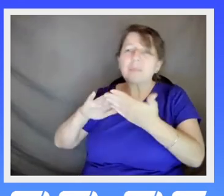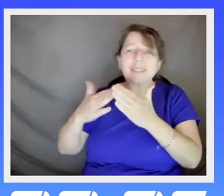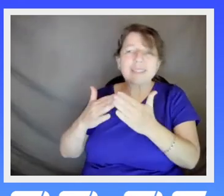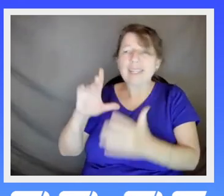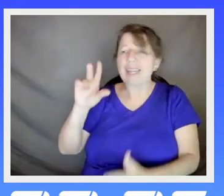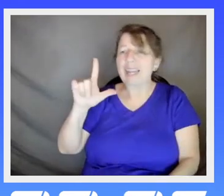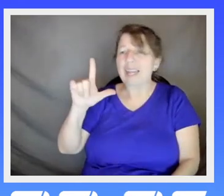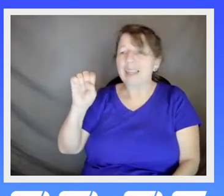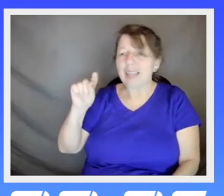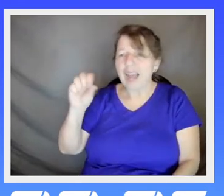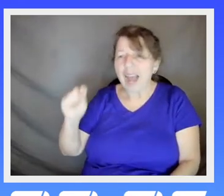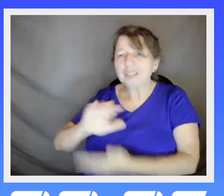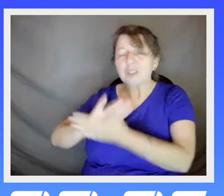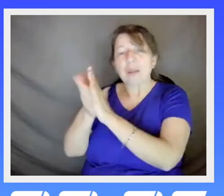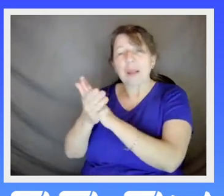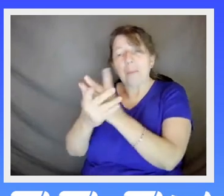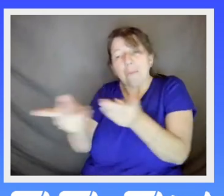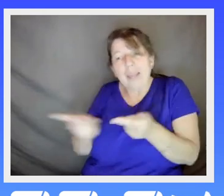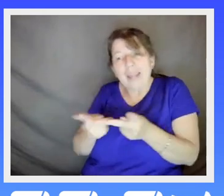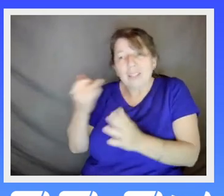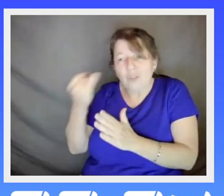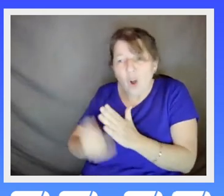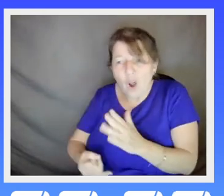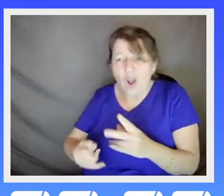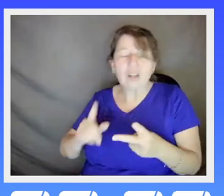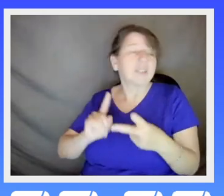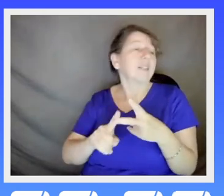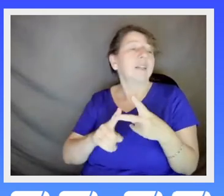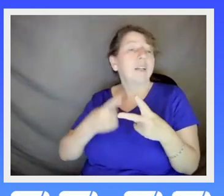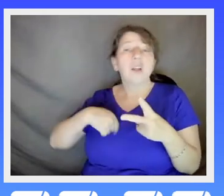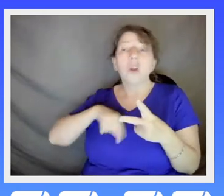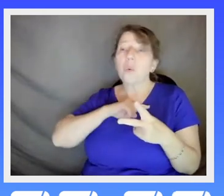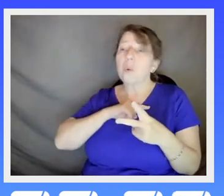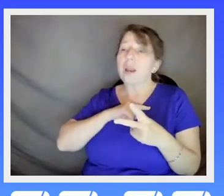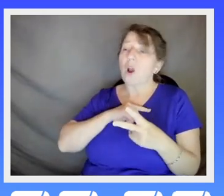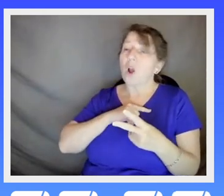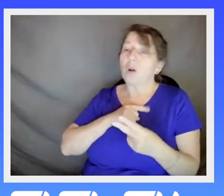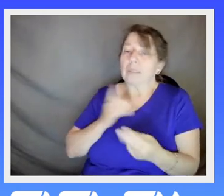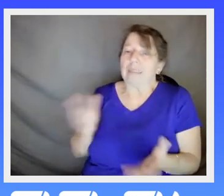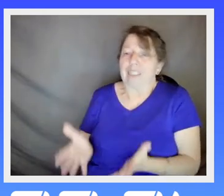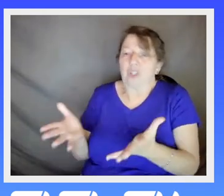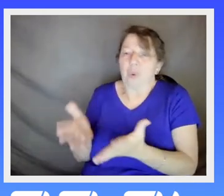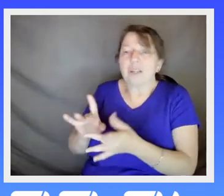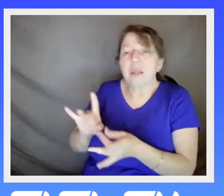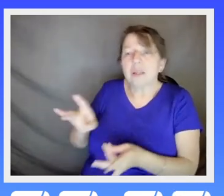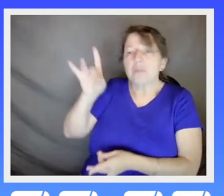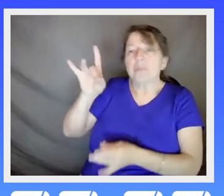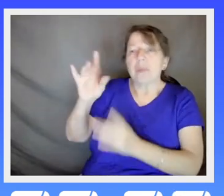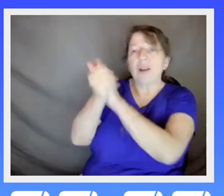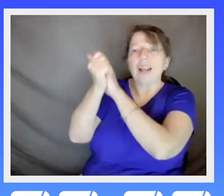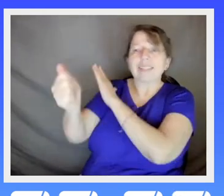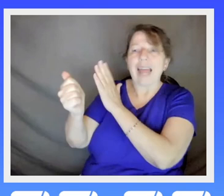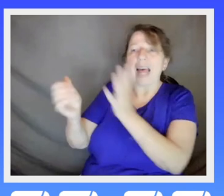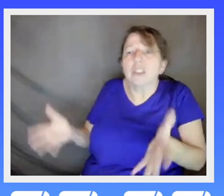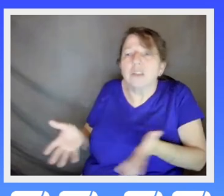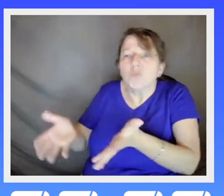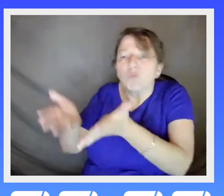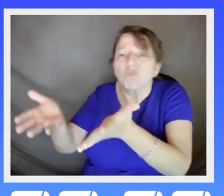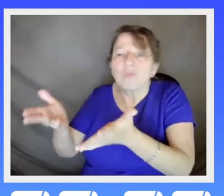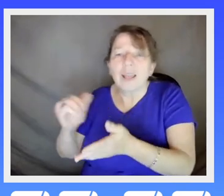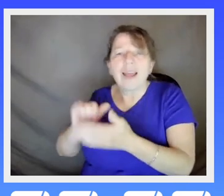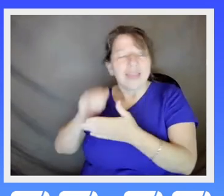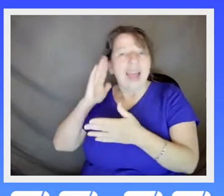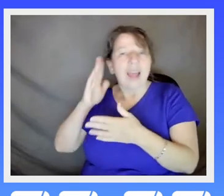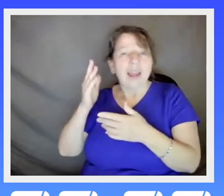spaces where art is happening, where we're literally lifting up the spirit and the talent of every resident in our district. That would continue as